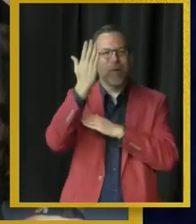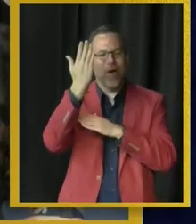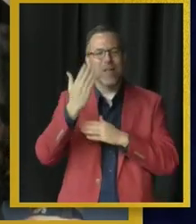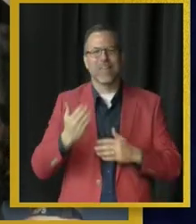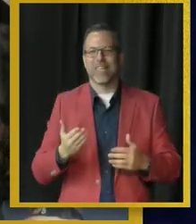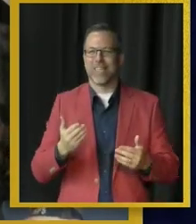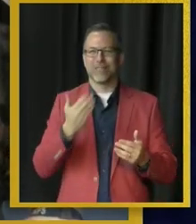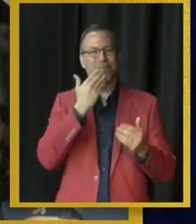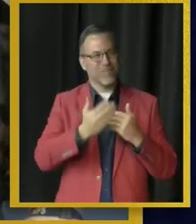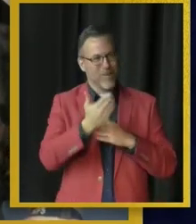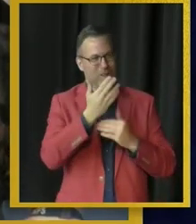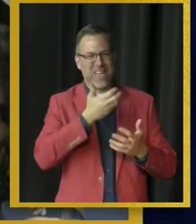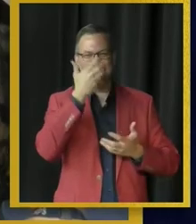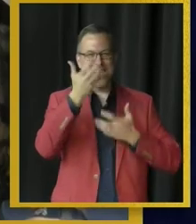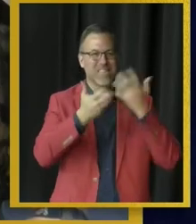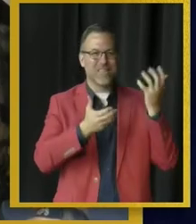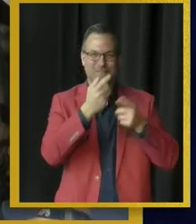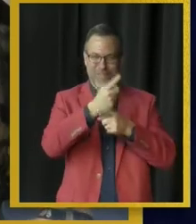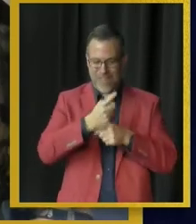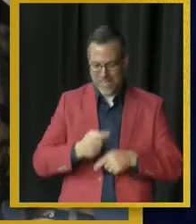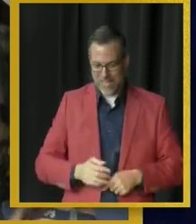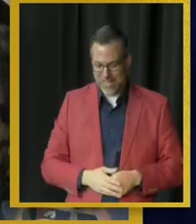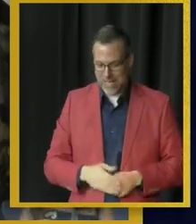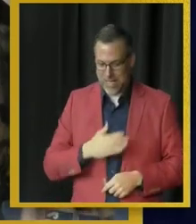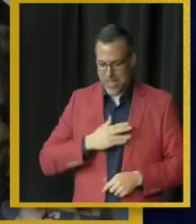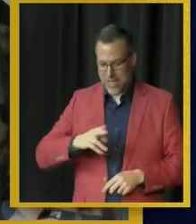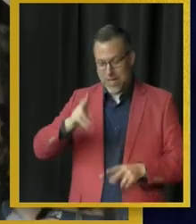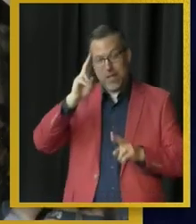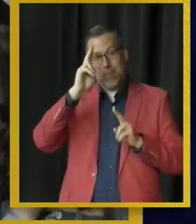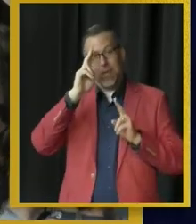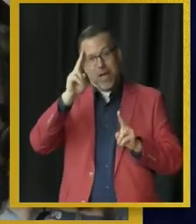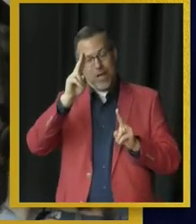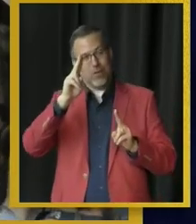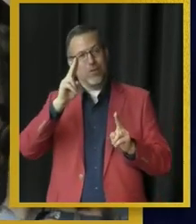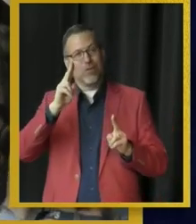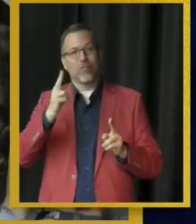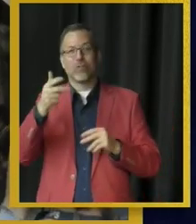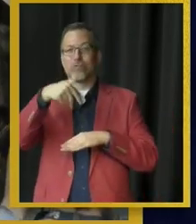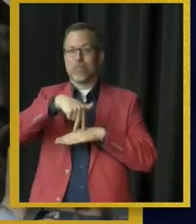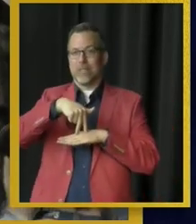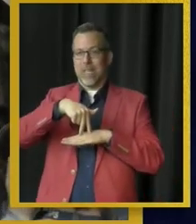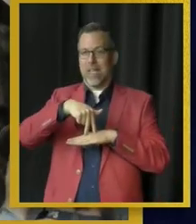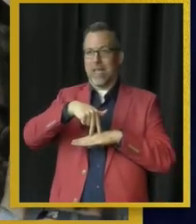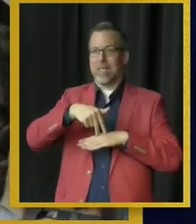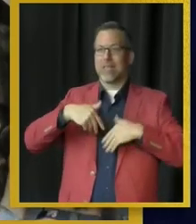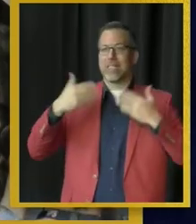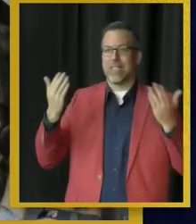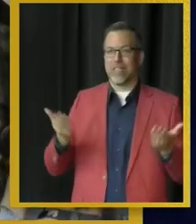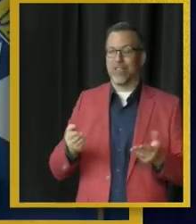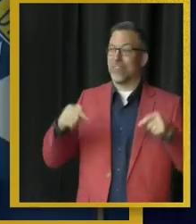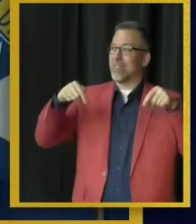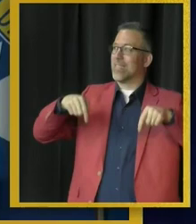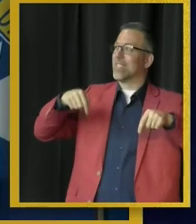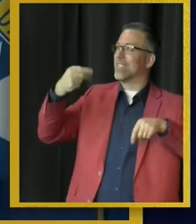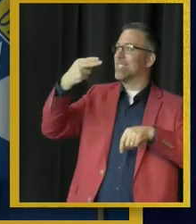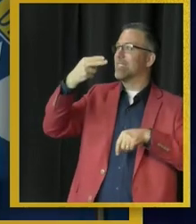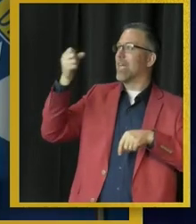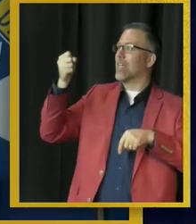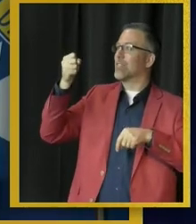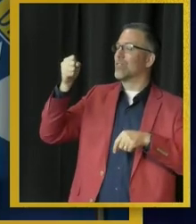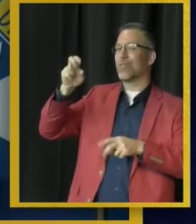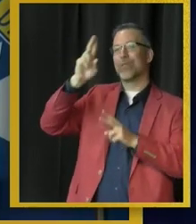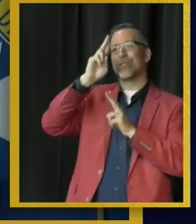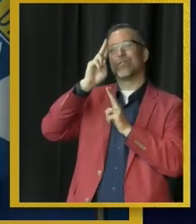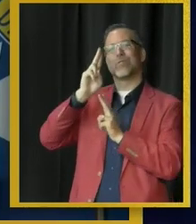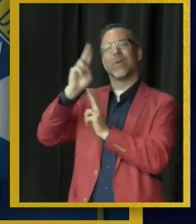Good morning. All right. It is an honor and a privilege for me to stand here in a high school that's been dedicated to one